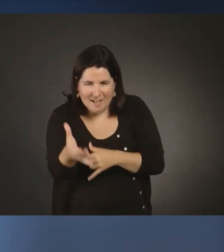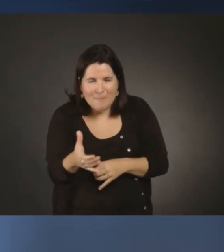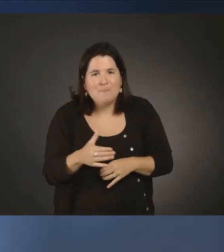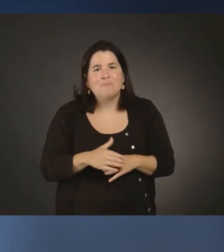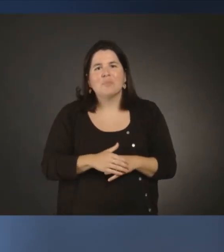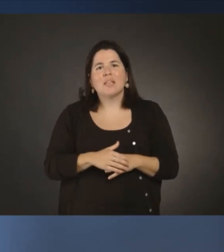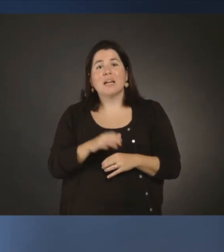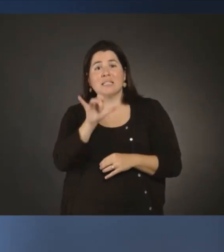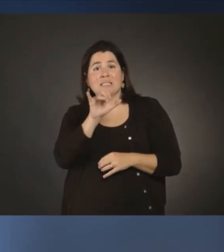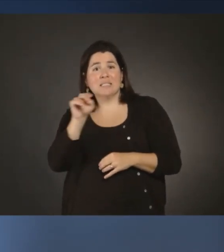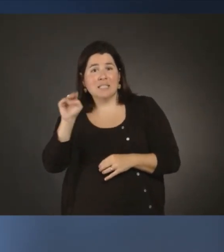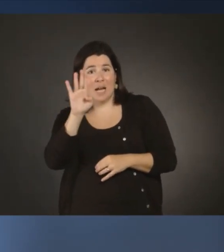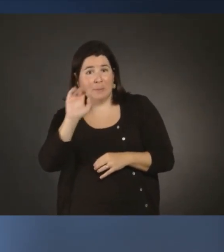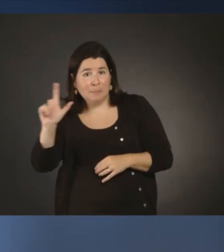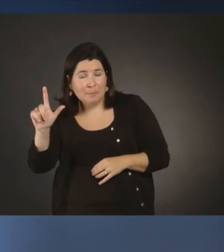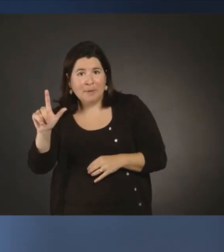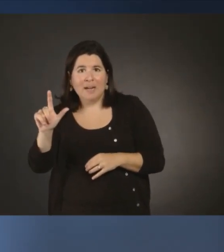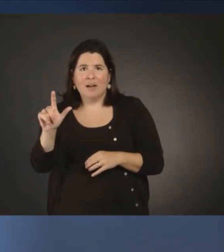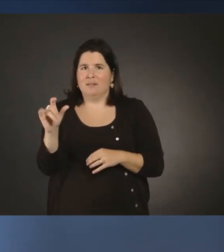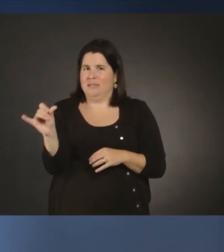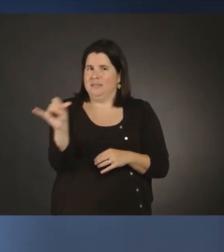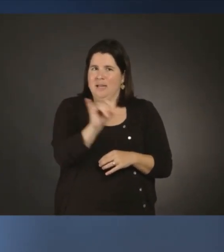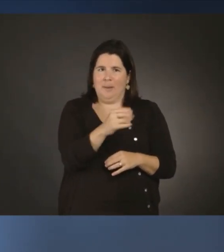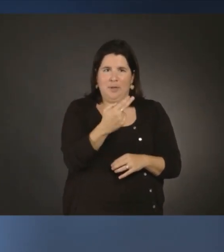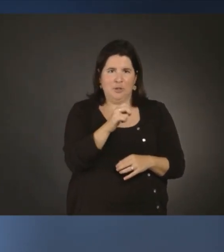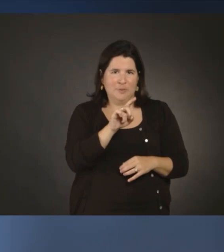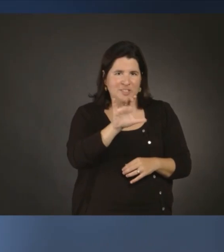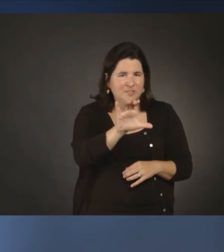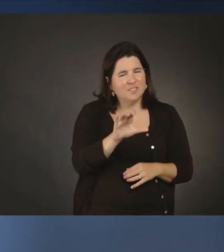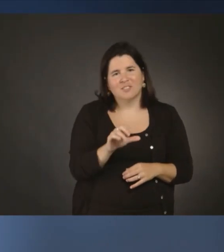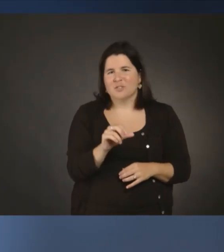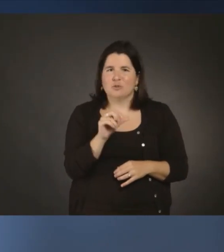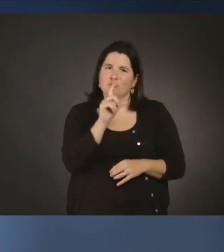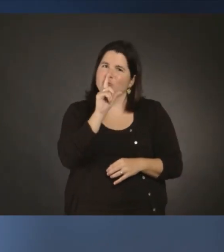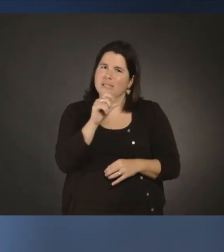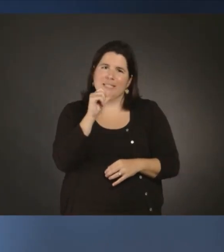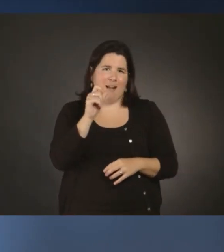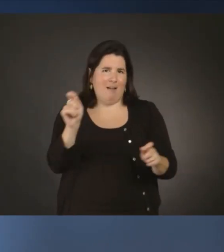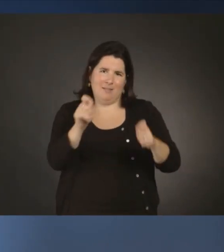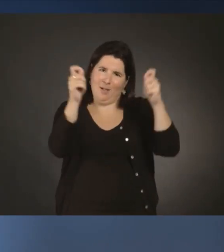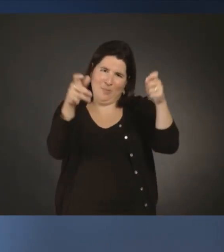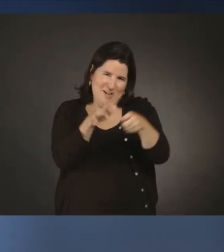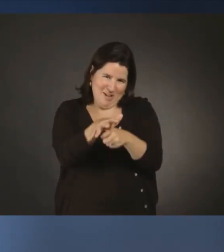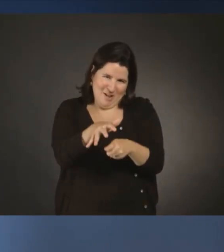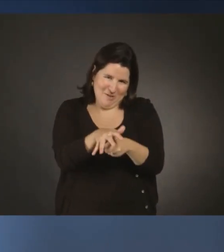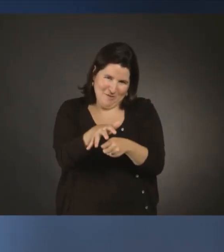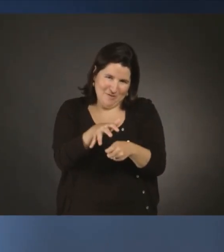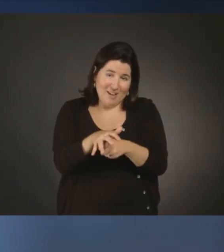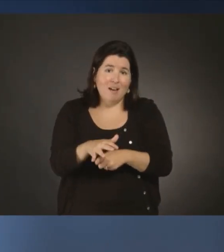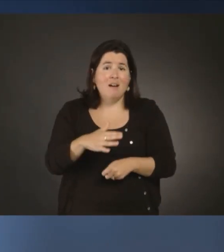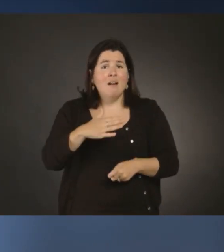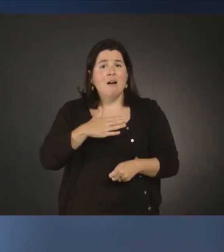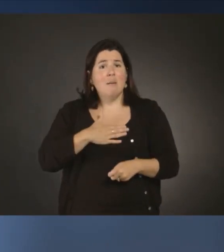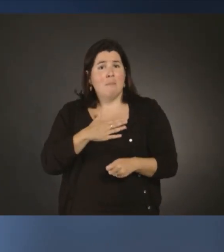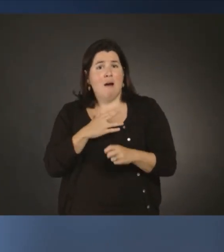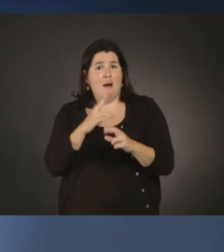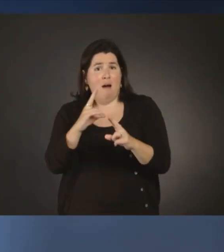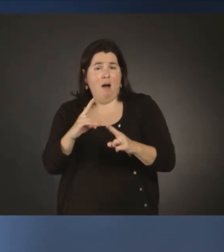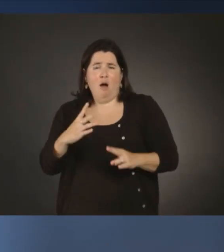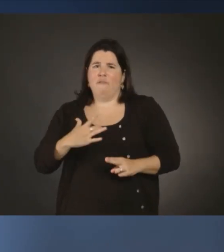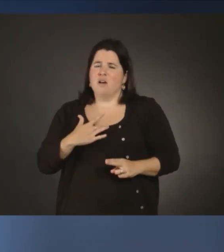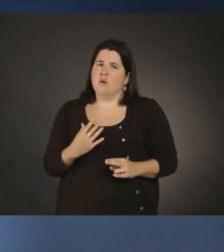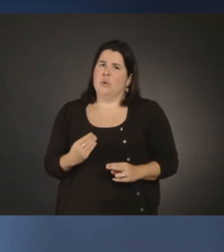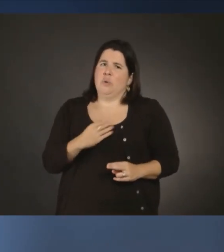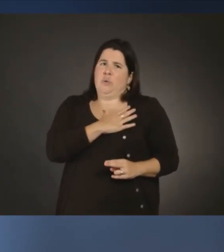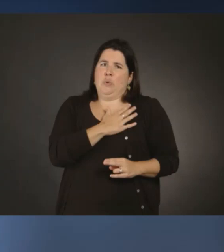the staff's contributions here are not celebrated enough. It was my honor to have worked for Cincinnati Bell for 39